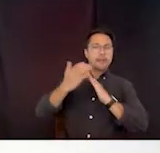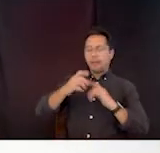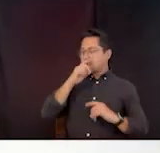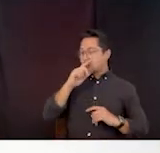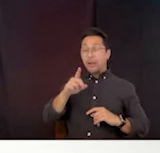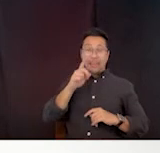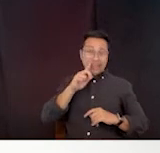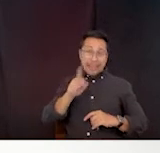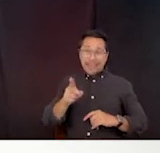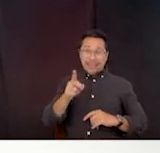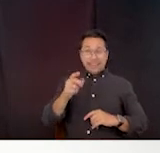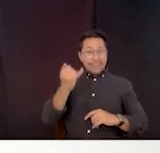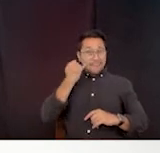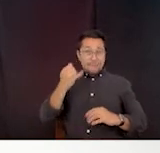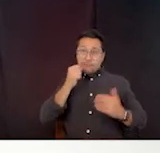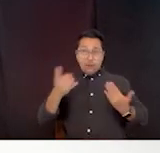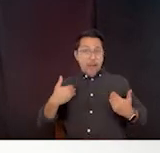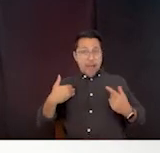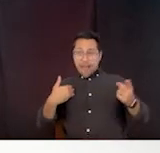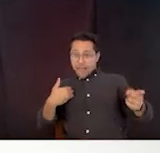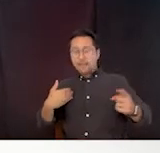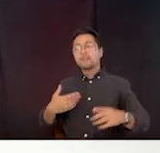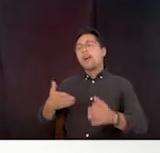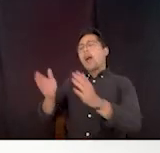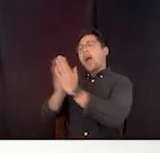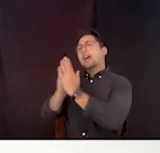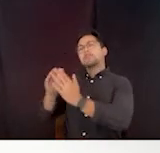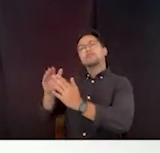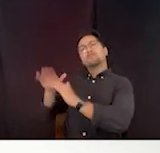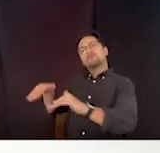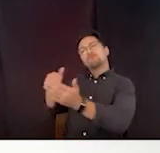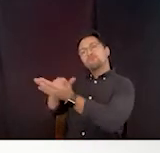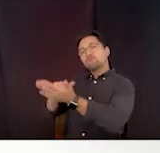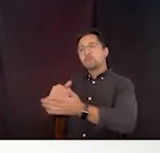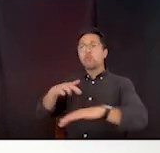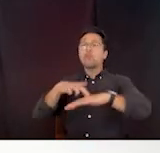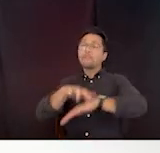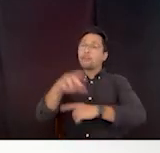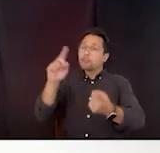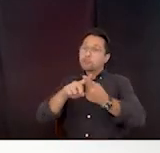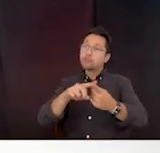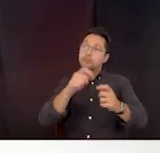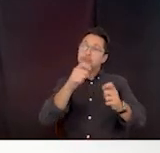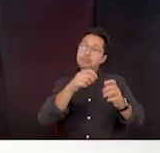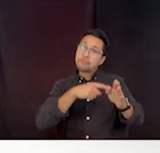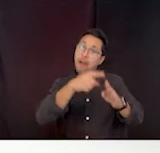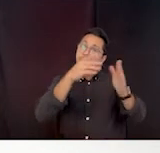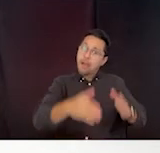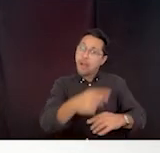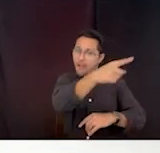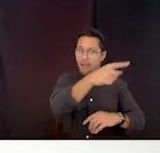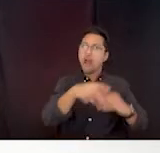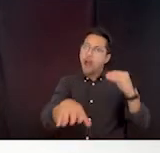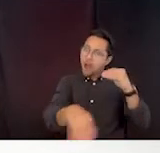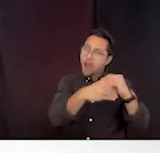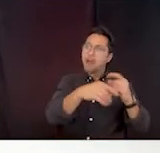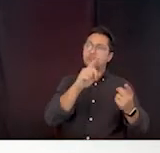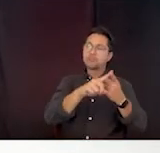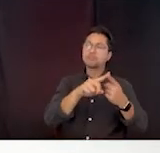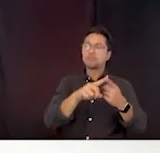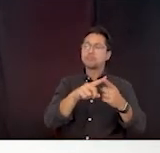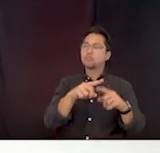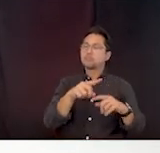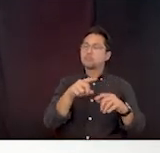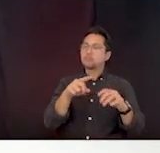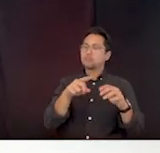developmental pediatrician, ask your pediatrician to refer you to one, and go ahead and get that person added to your child's professional support system.